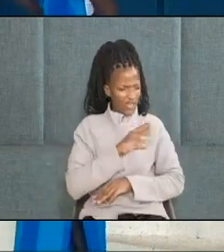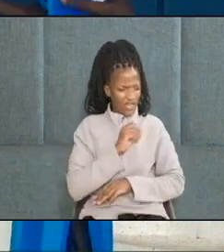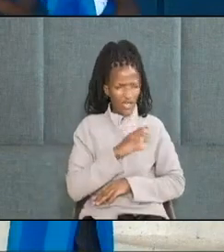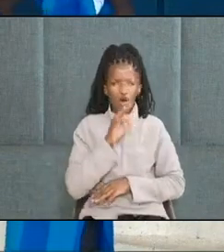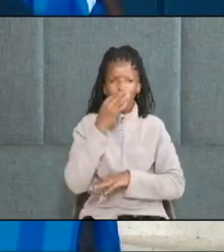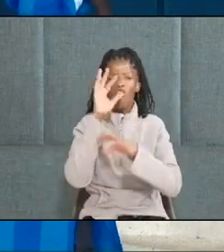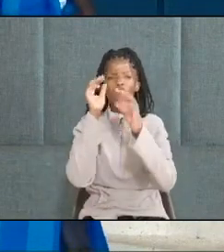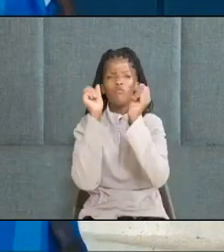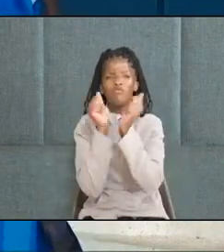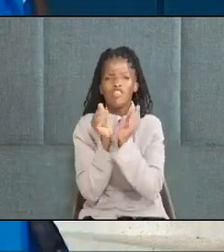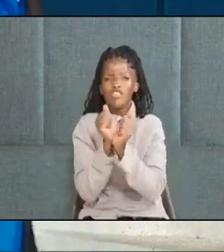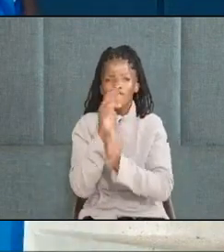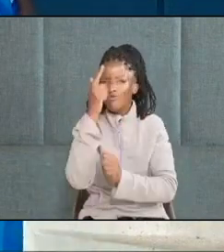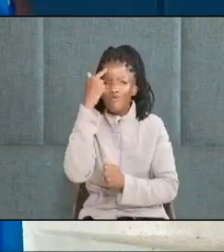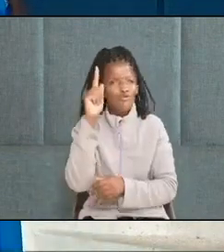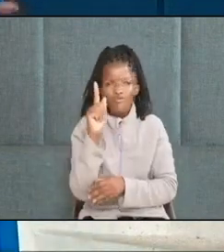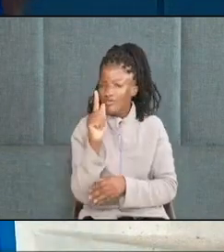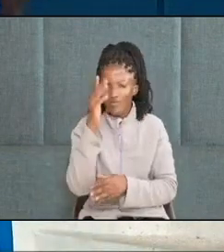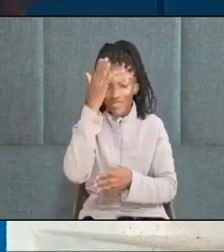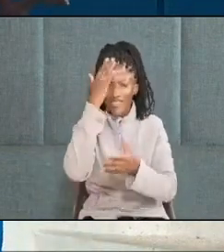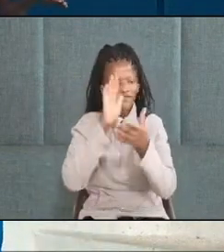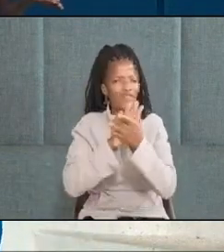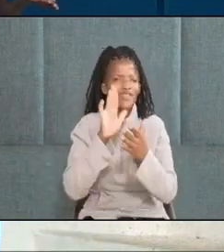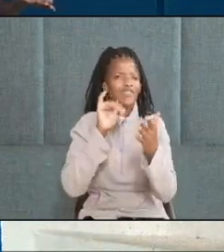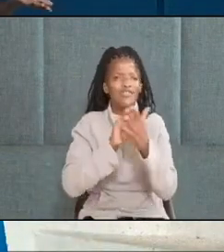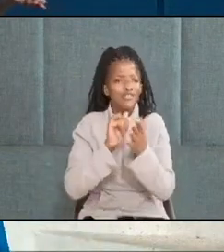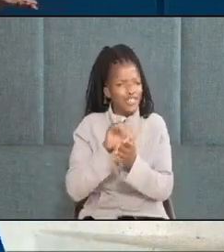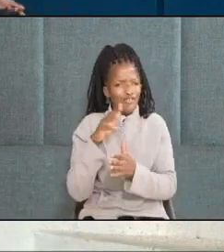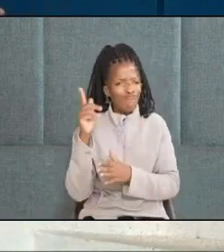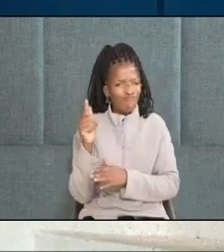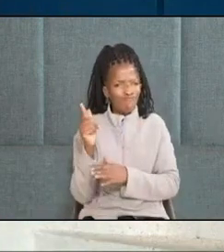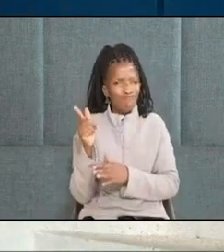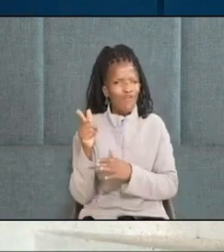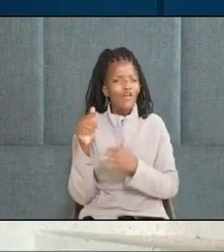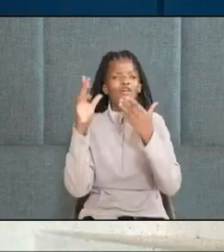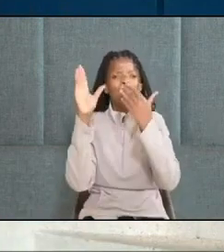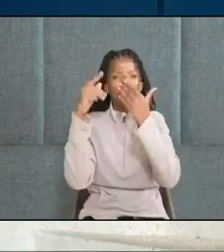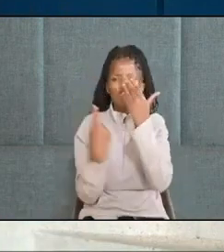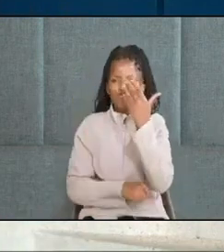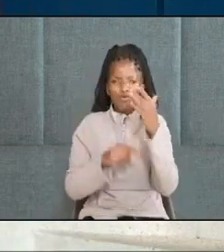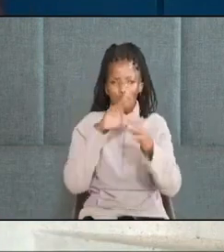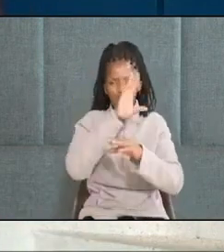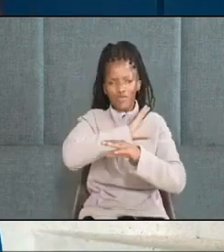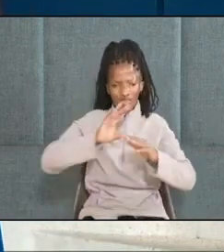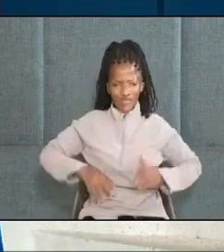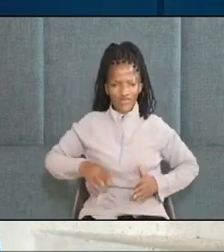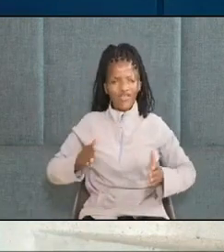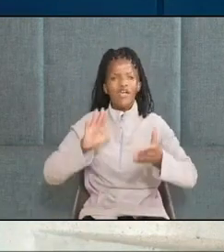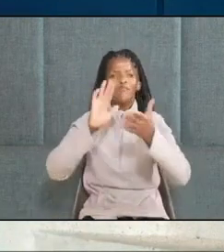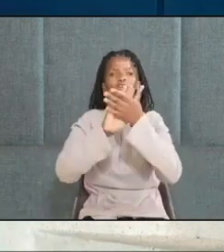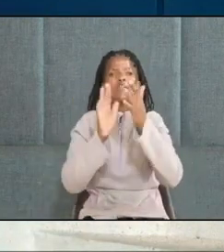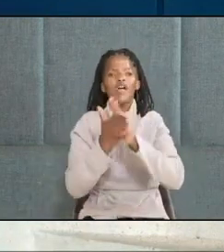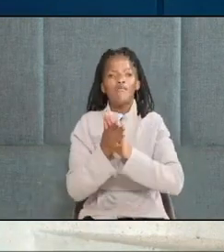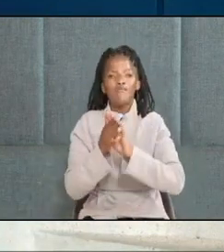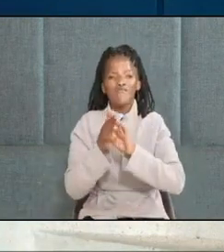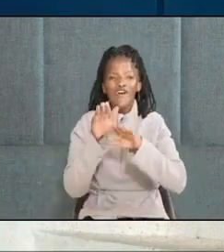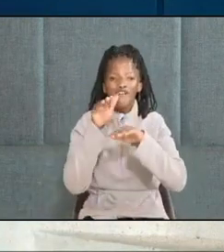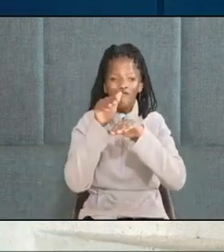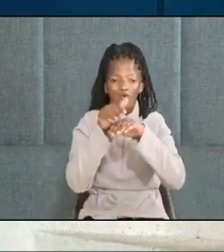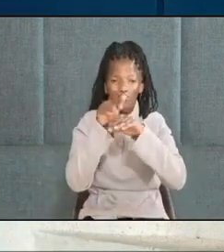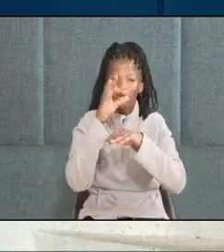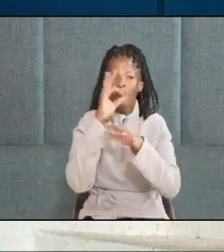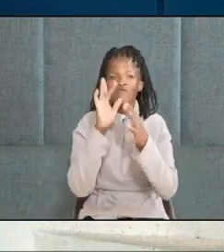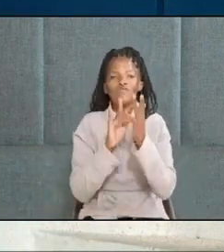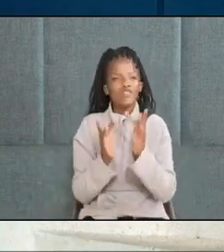him. They could not believe that the former persecutor of the church could become a sincere follower of